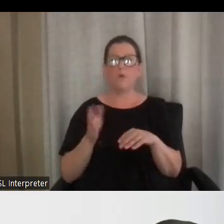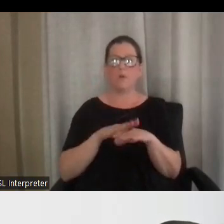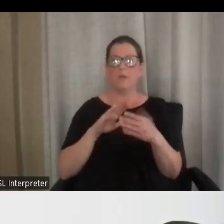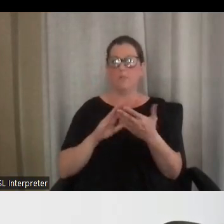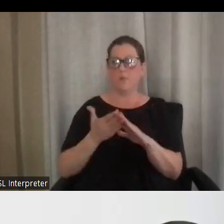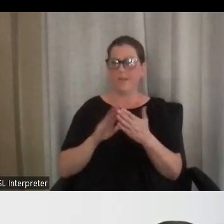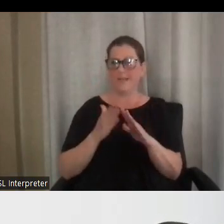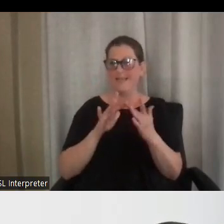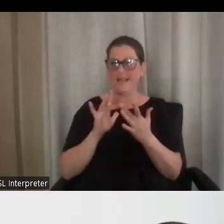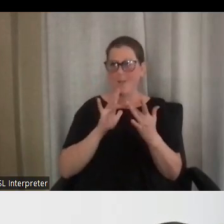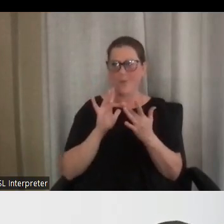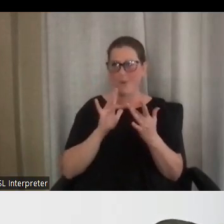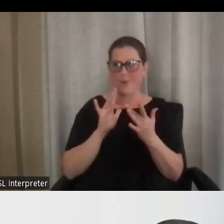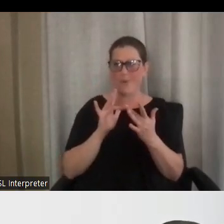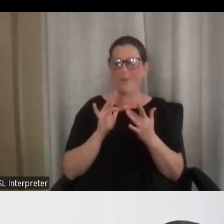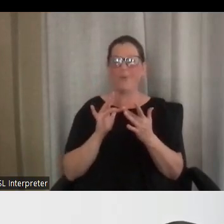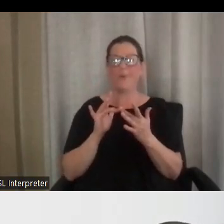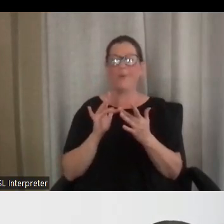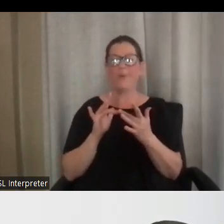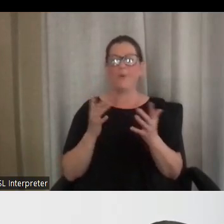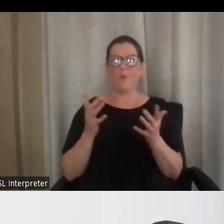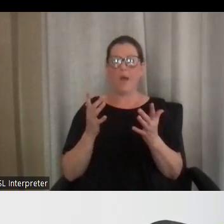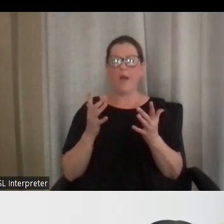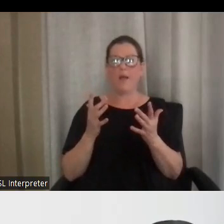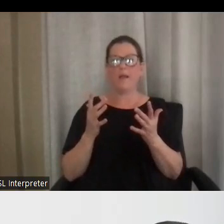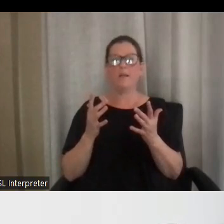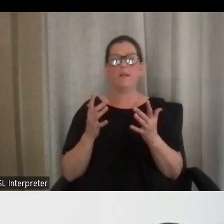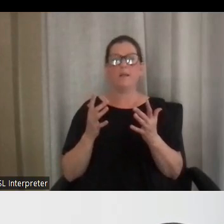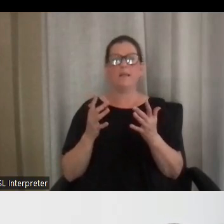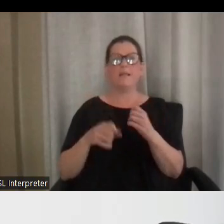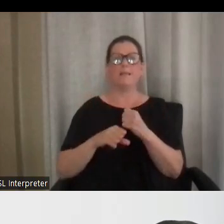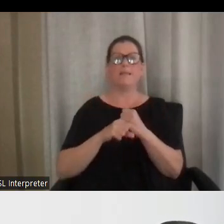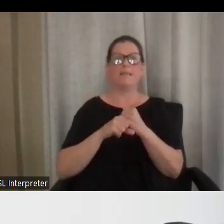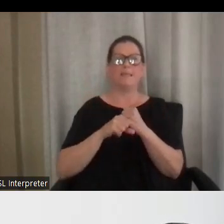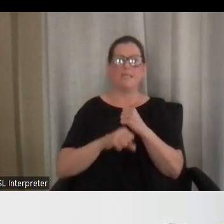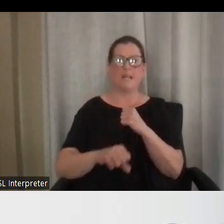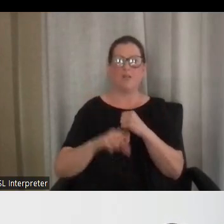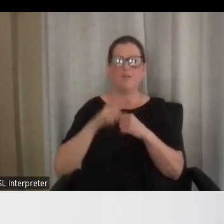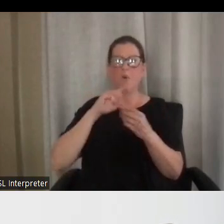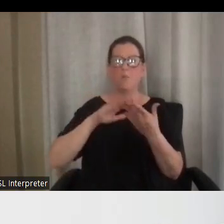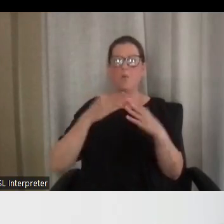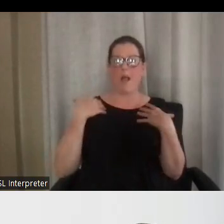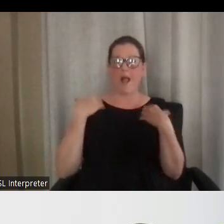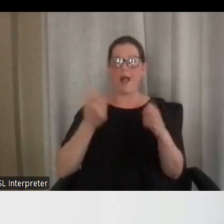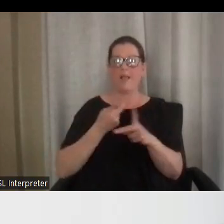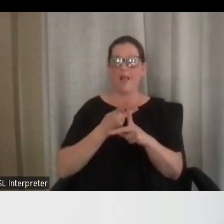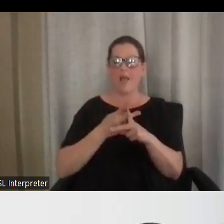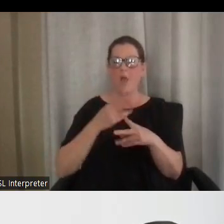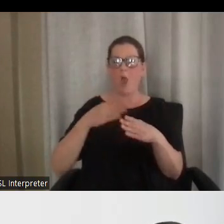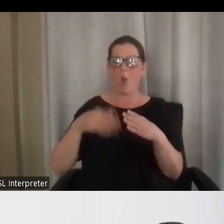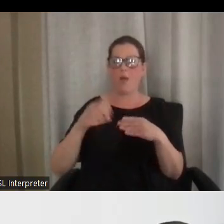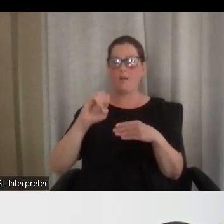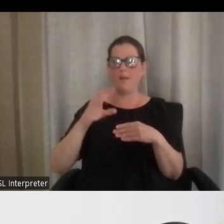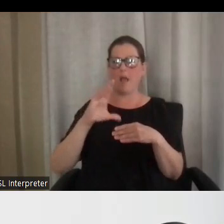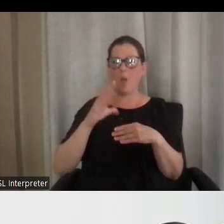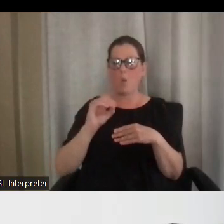and networking among providers is the Extension for Community Healthcare's model, or the ECHO model, which is an all teach, all